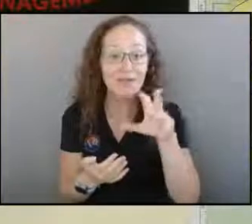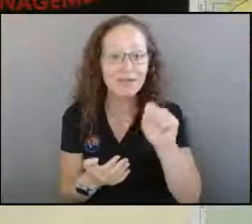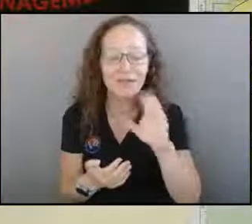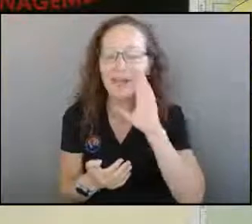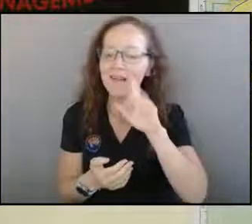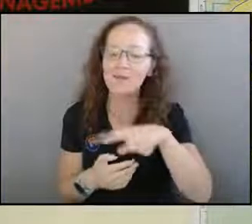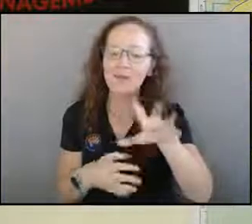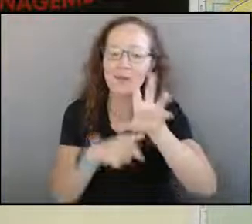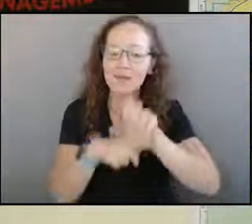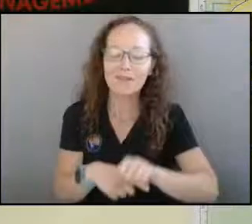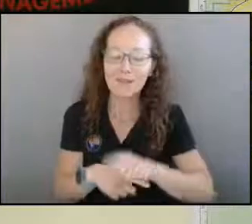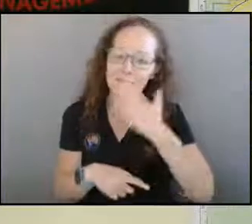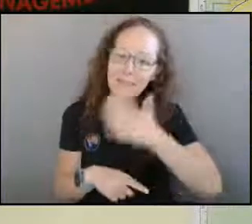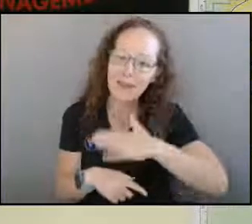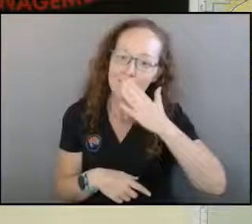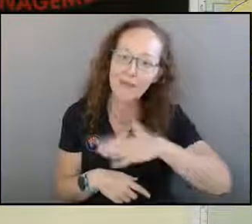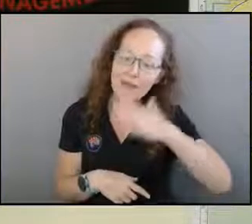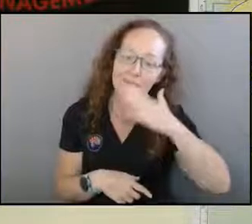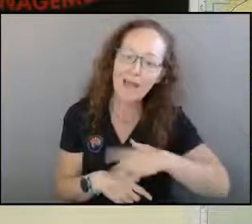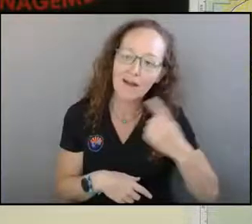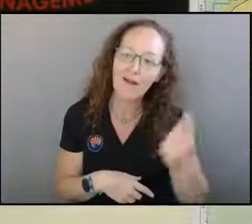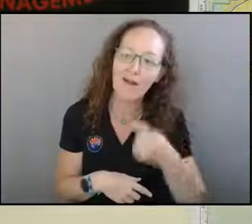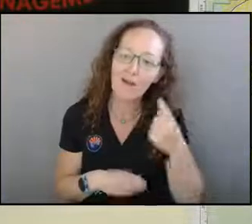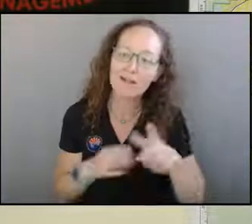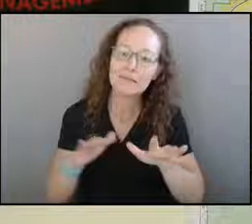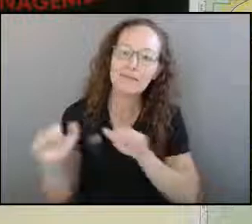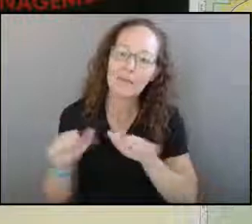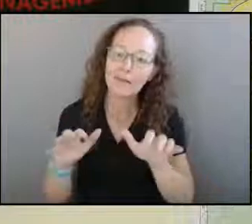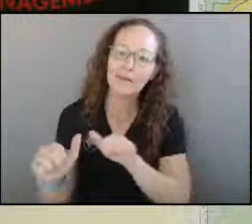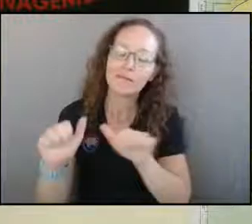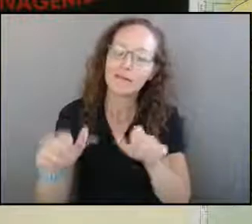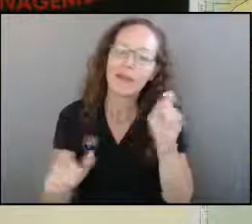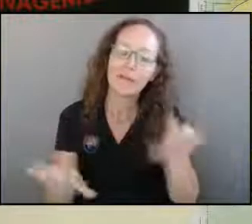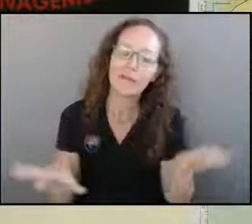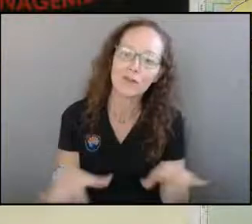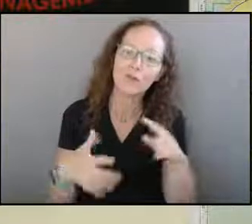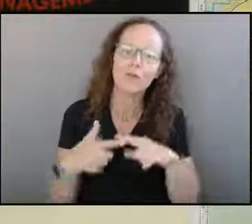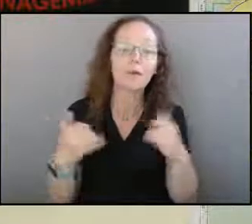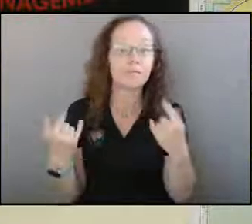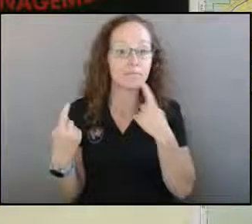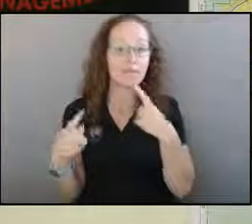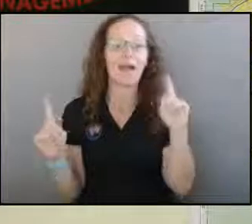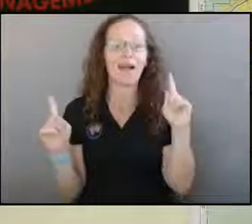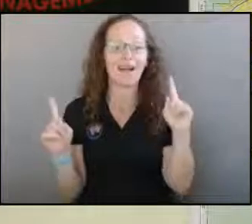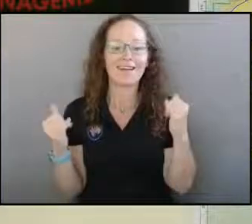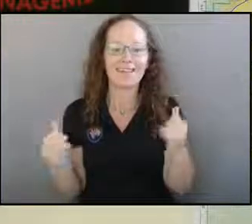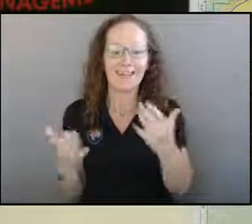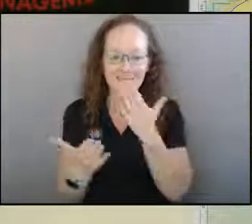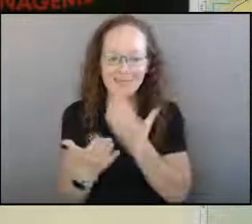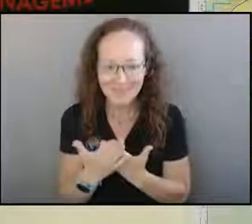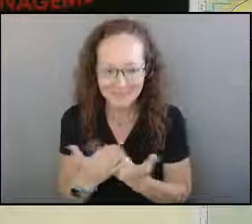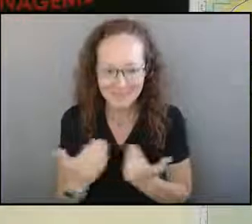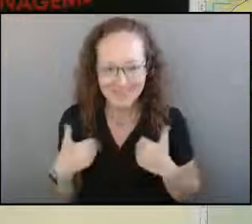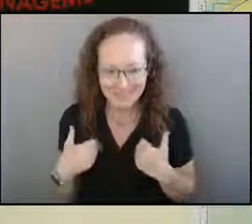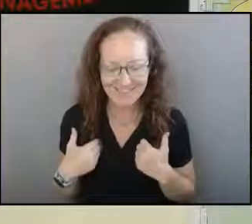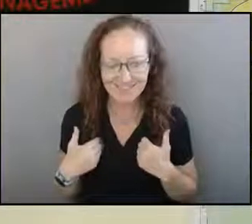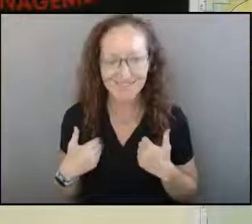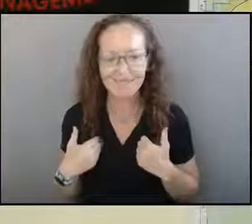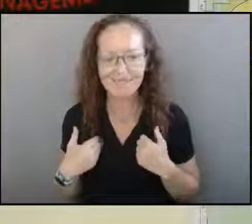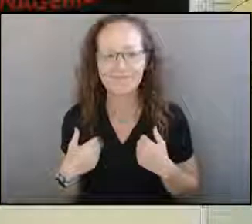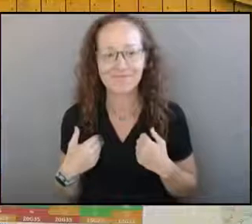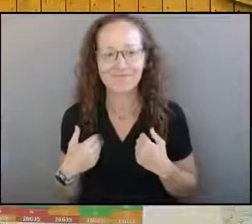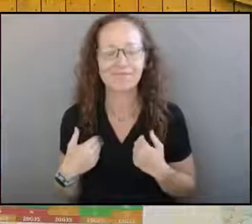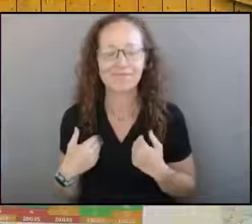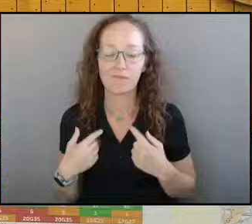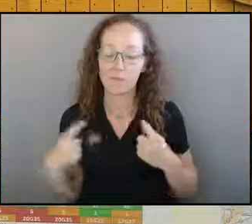always bad news about evacuations and we got to do X, Y, and Z, but now we're going to be doing some good stuff. We've been having some very good